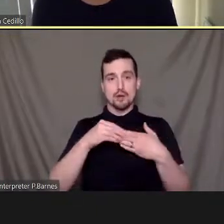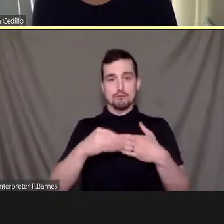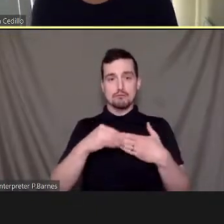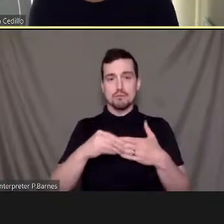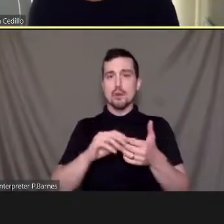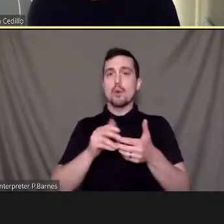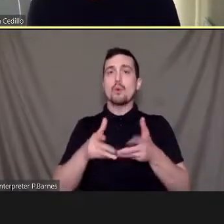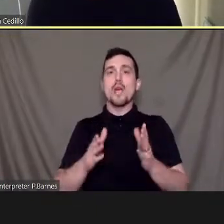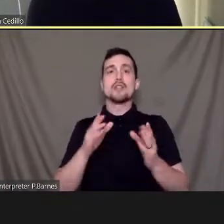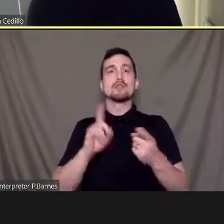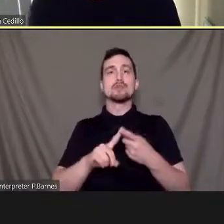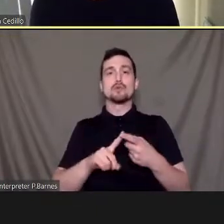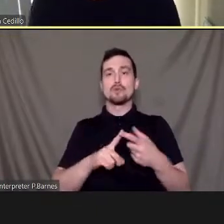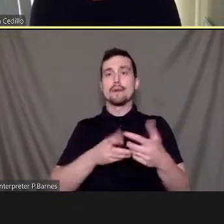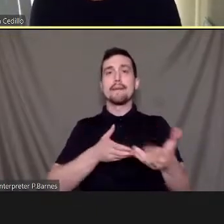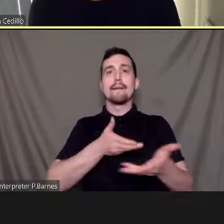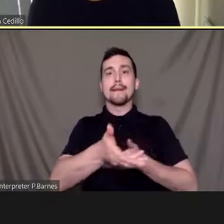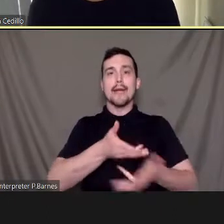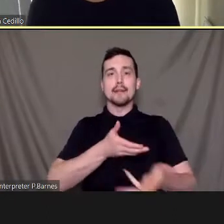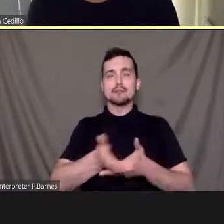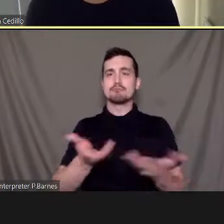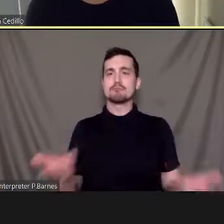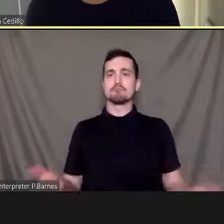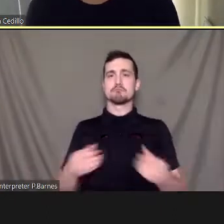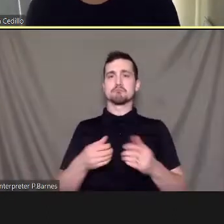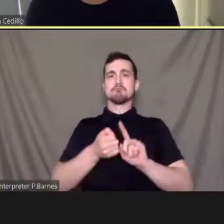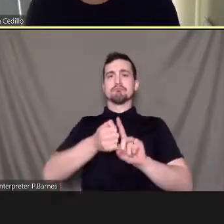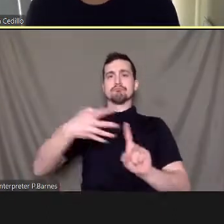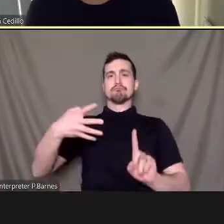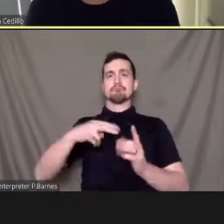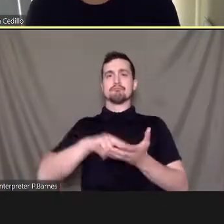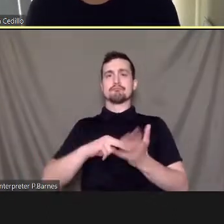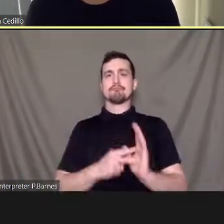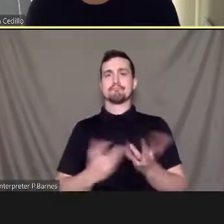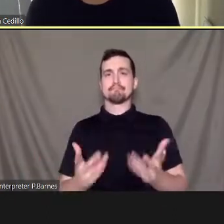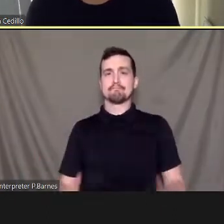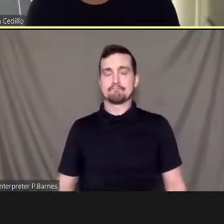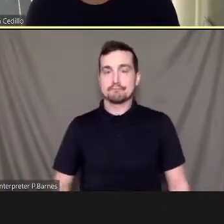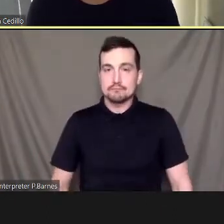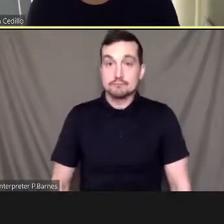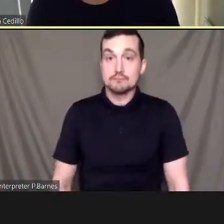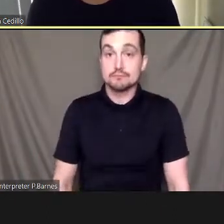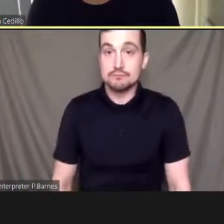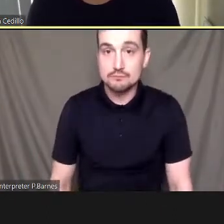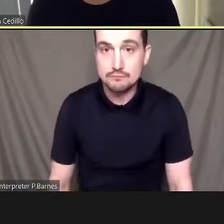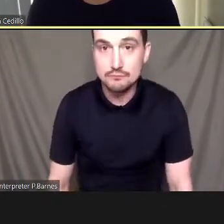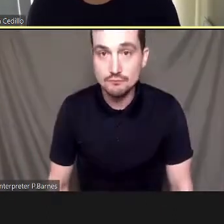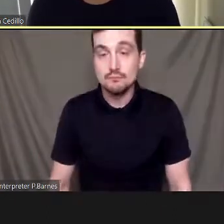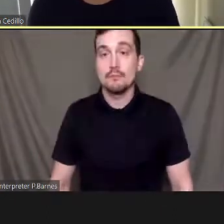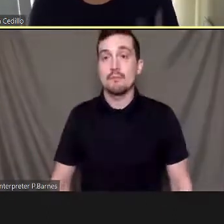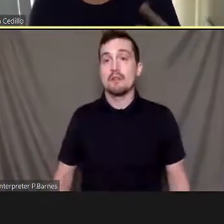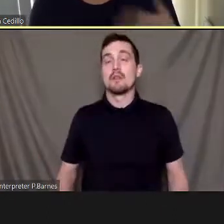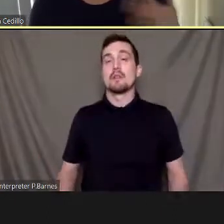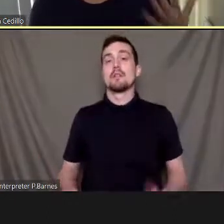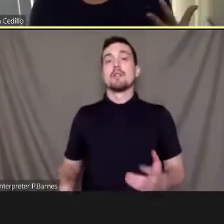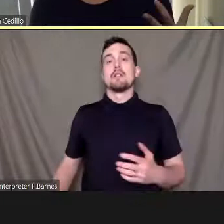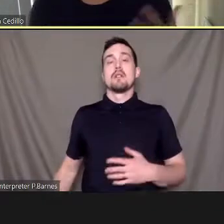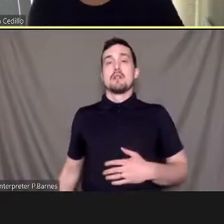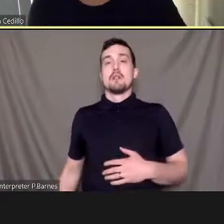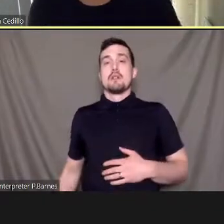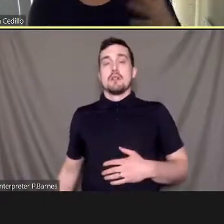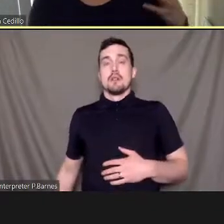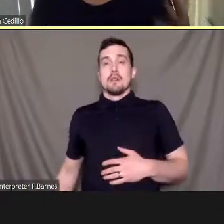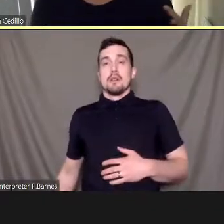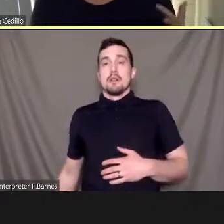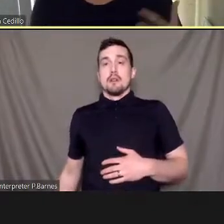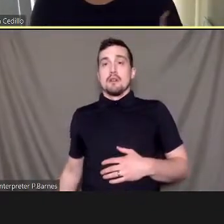engage. So what does that mean? It means that, you know, this is one of those